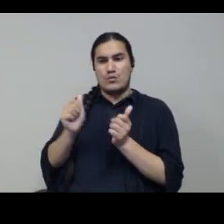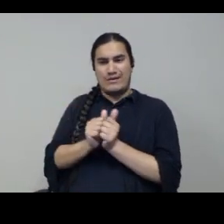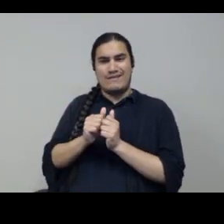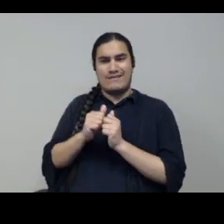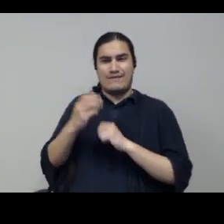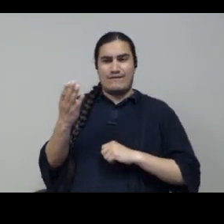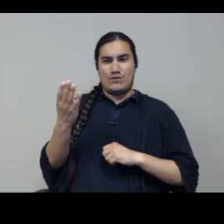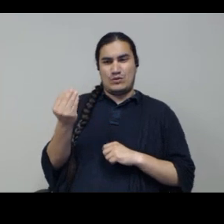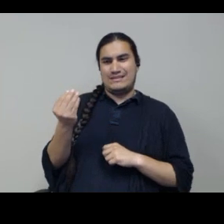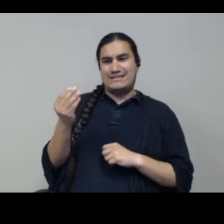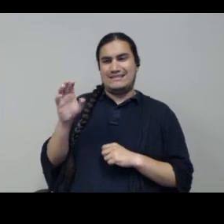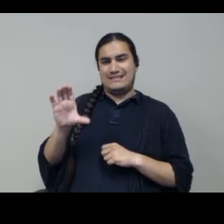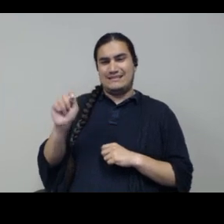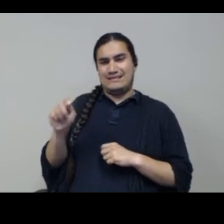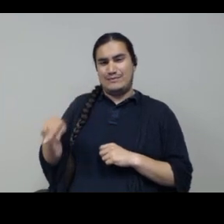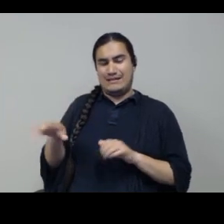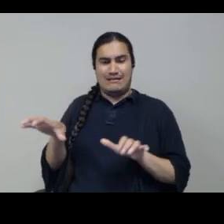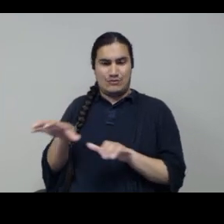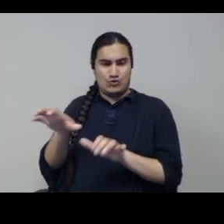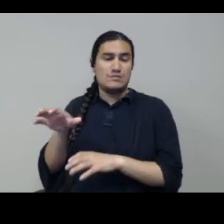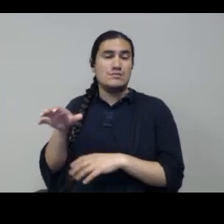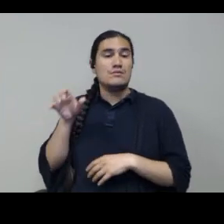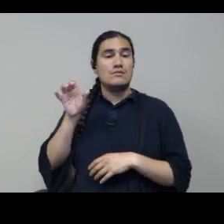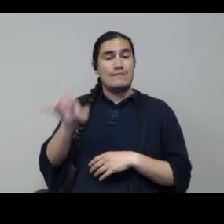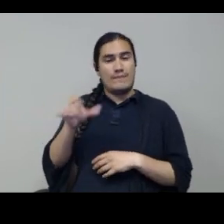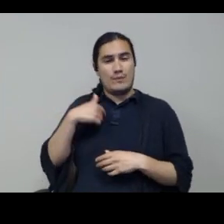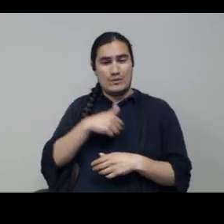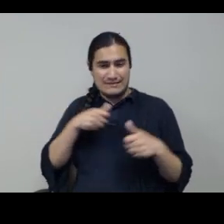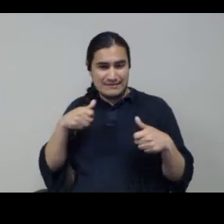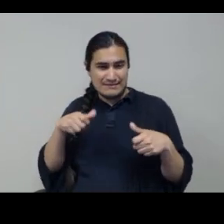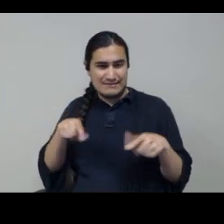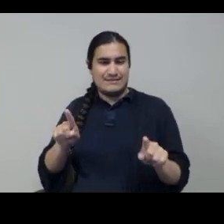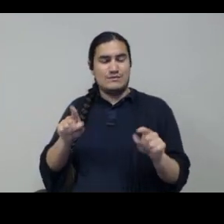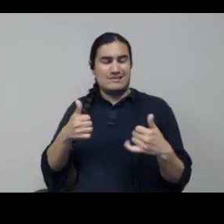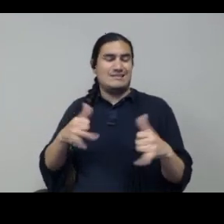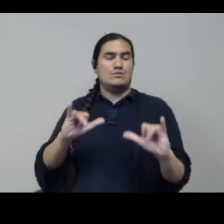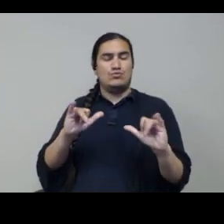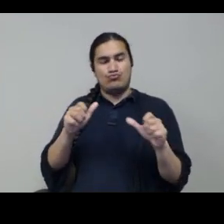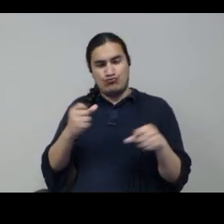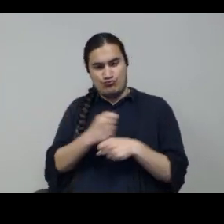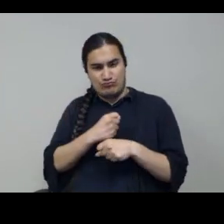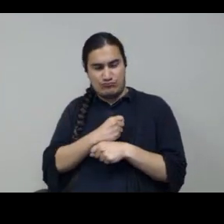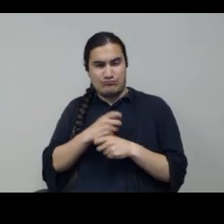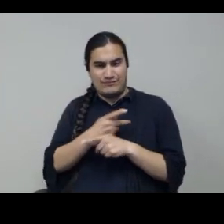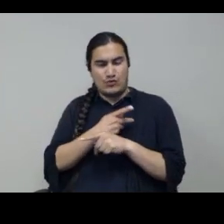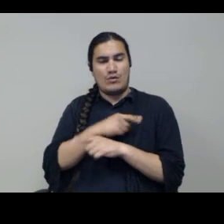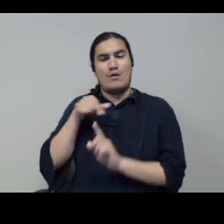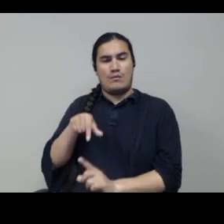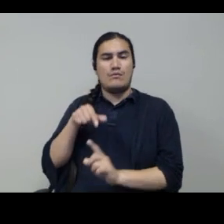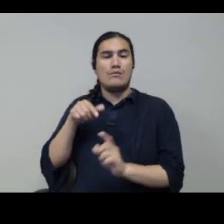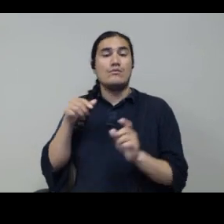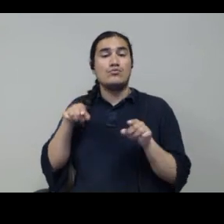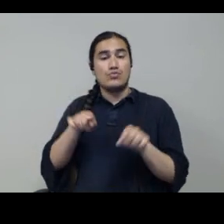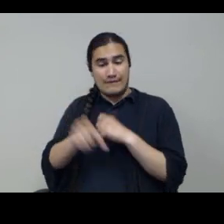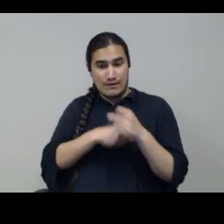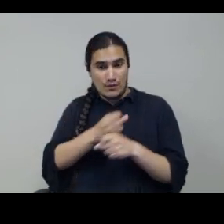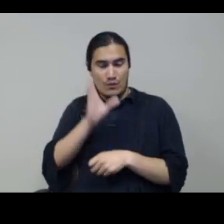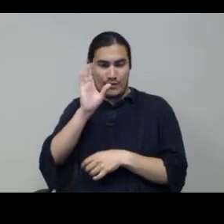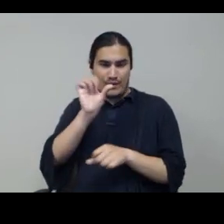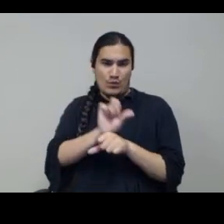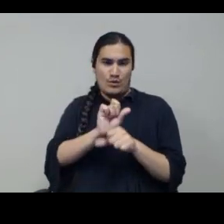actions. Caltrans staff are still working on developing the tracking platform. And throughout the course of the year, we'll be working